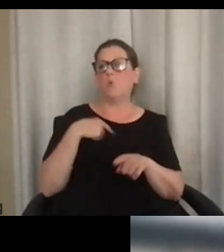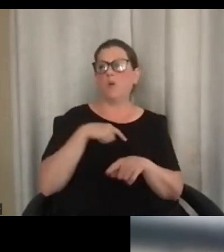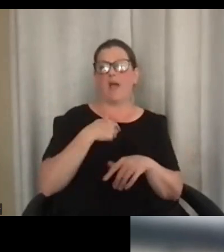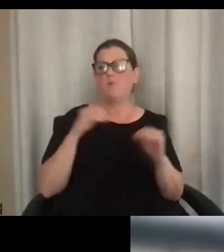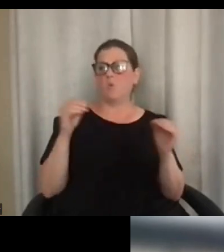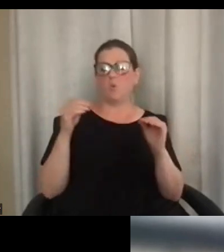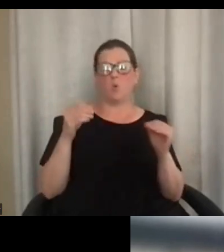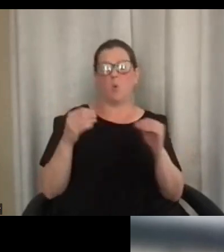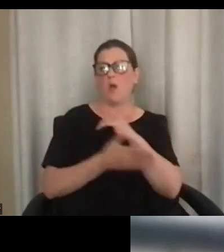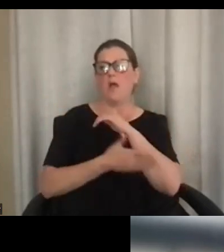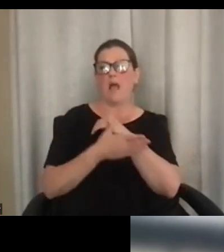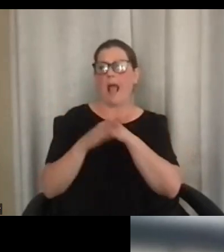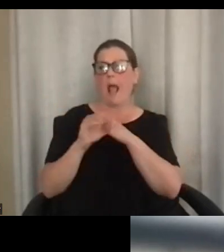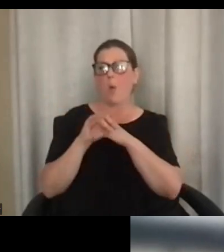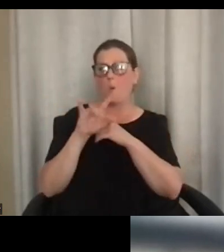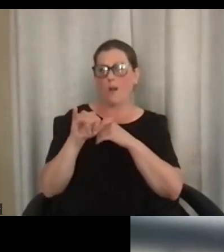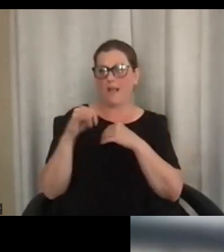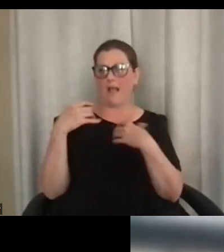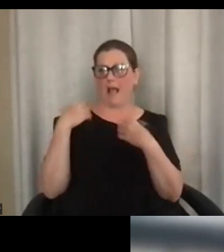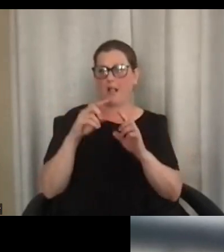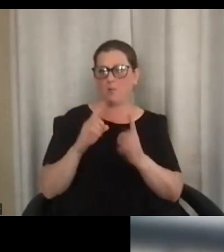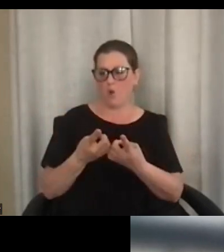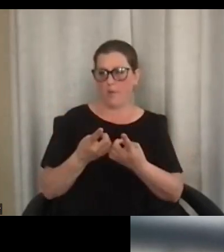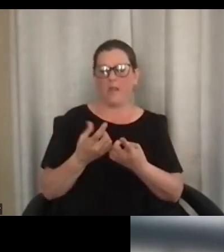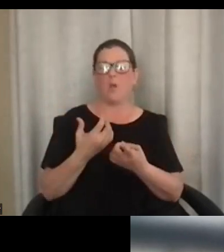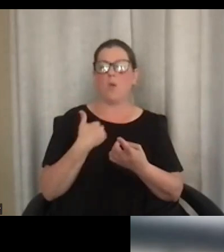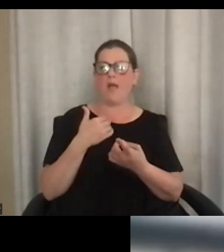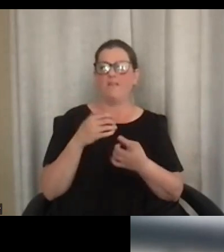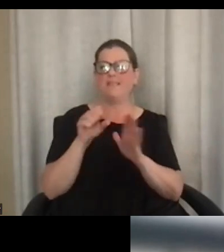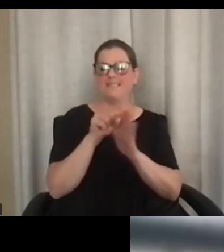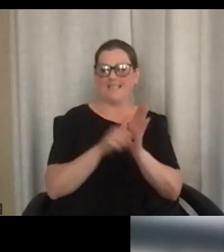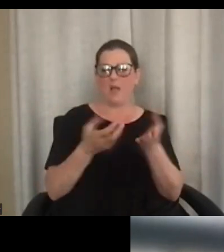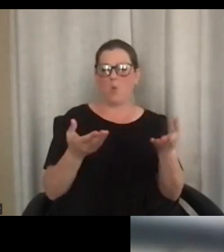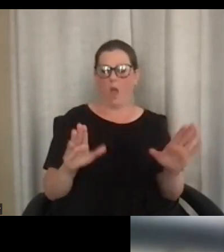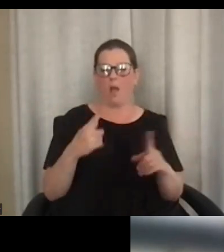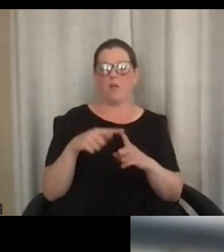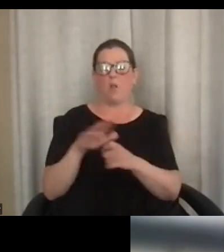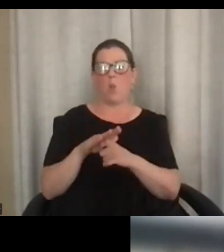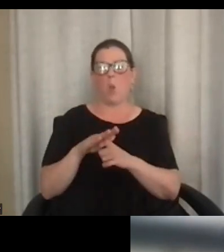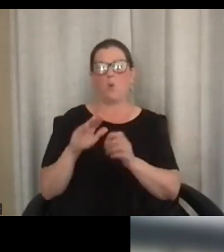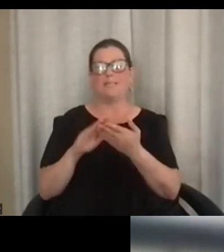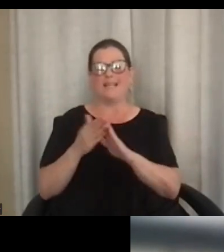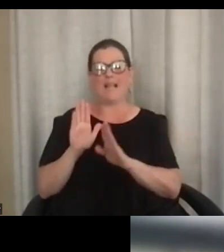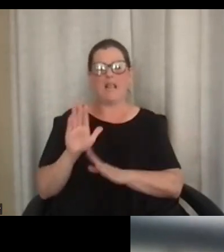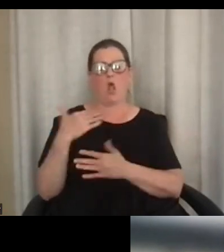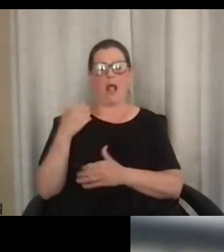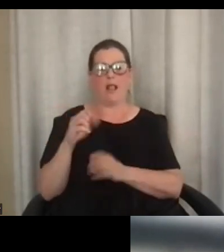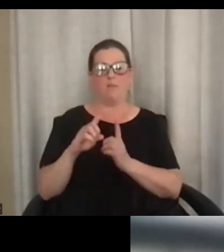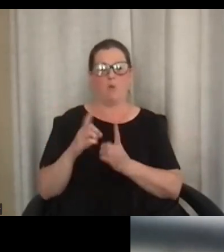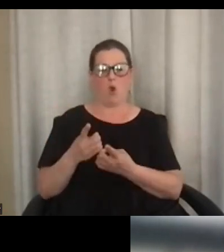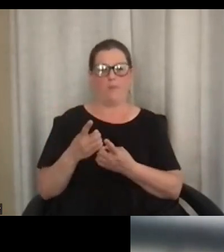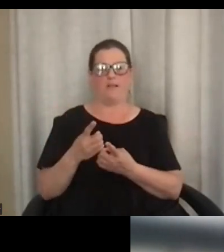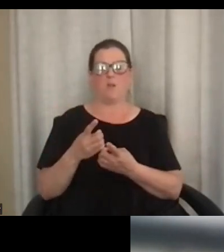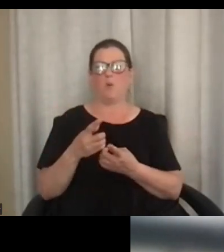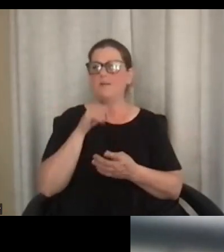state health system and then local cities health departments. So we have more of a decentralized